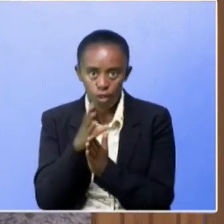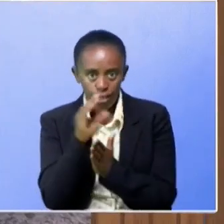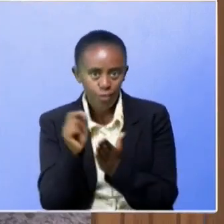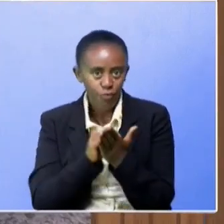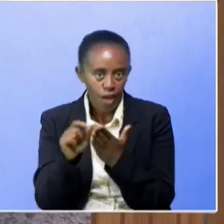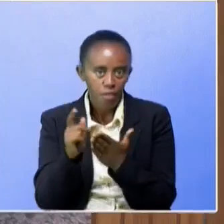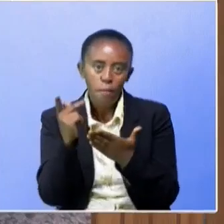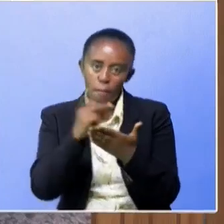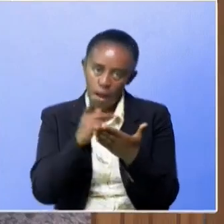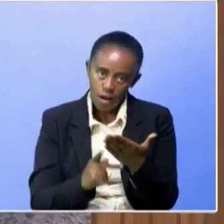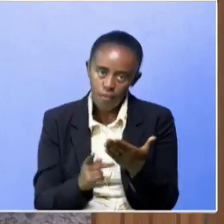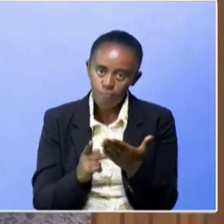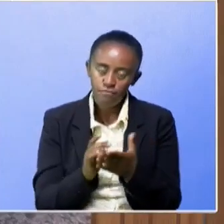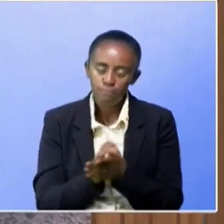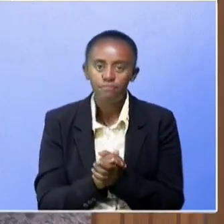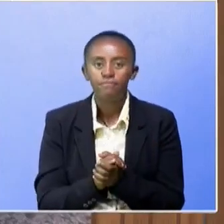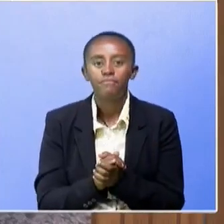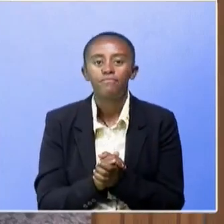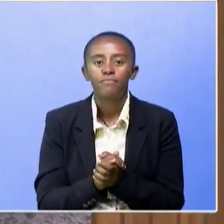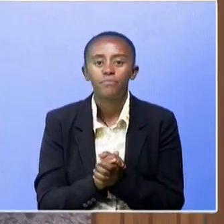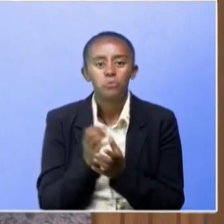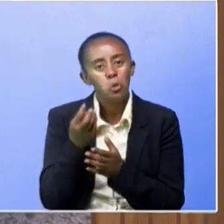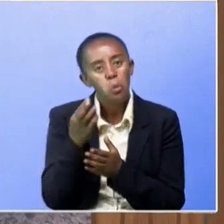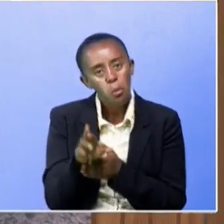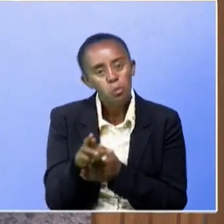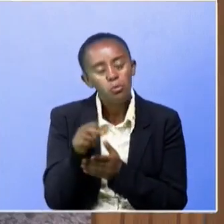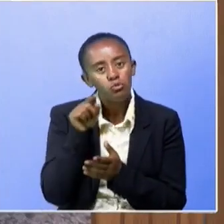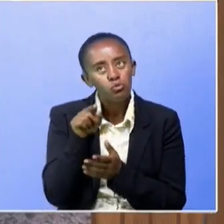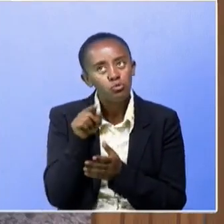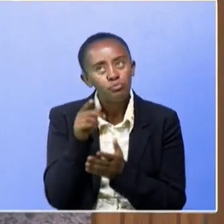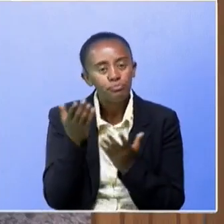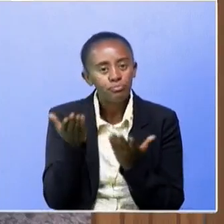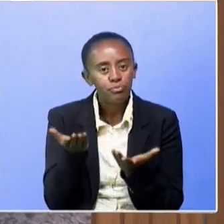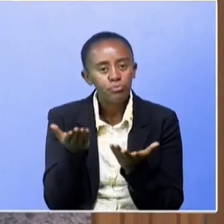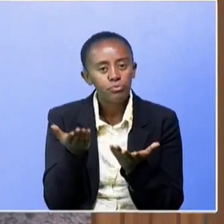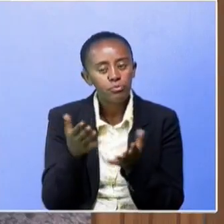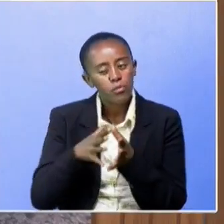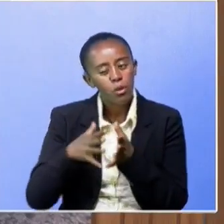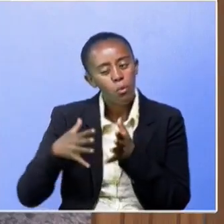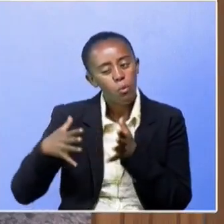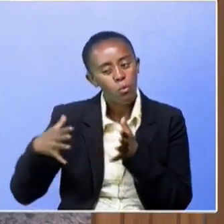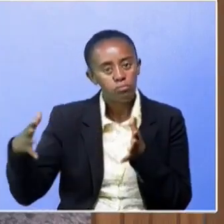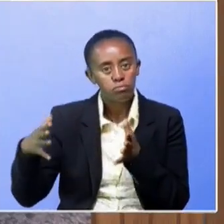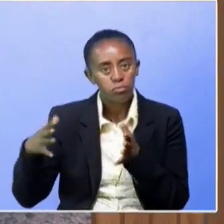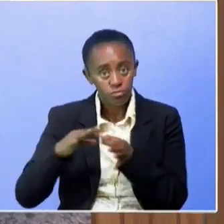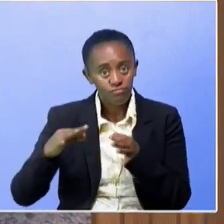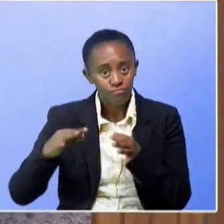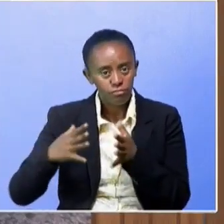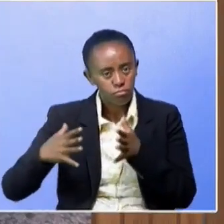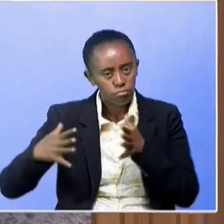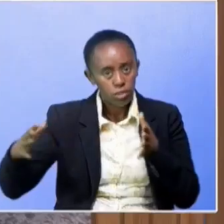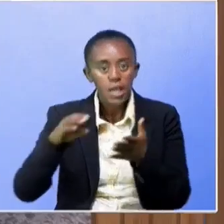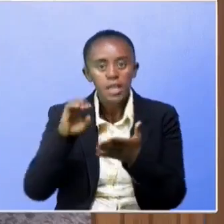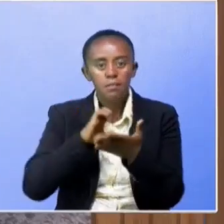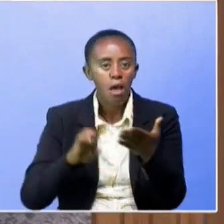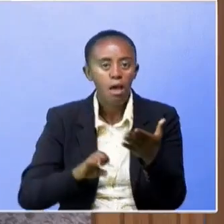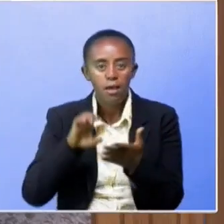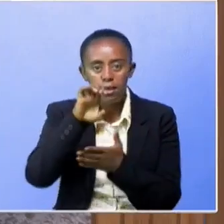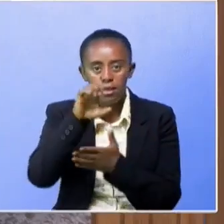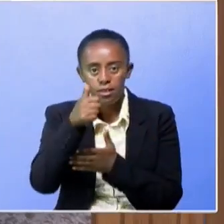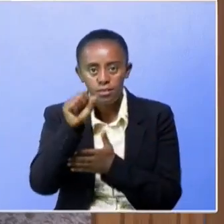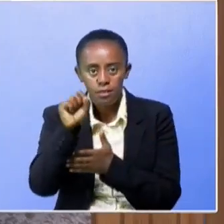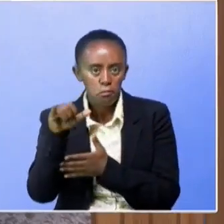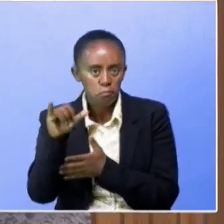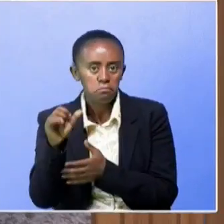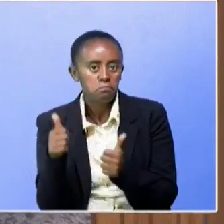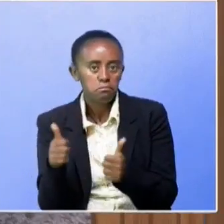write a paragraph, or an even longer writing, which is an essay. So in